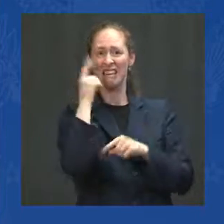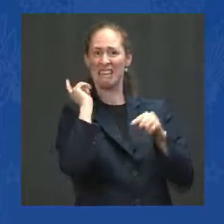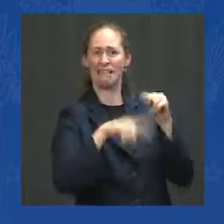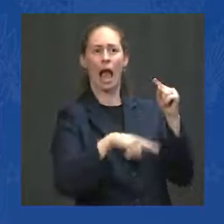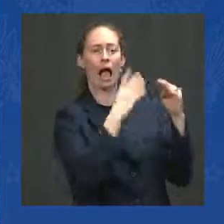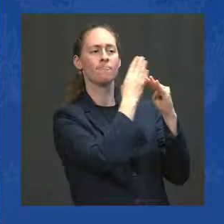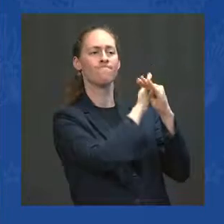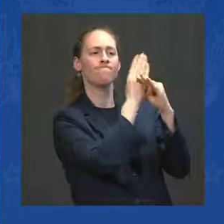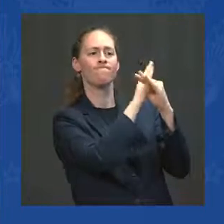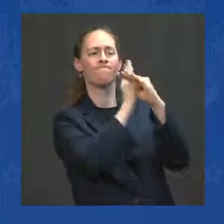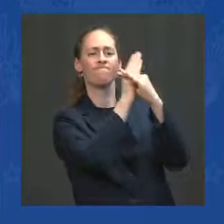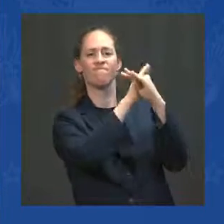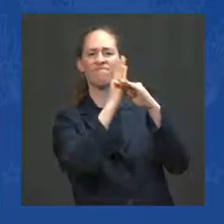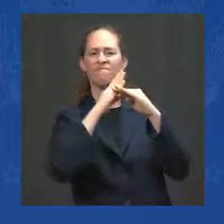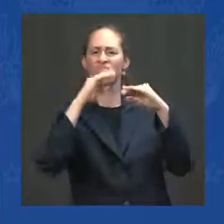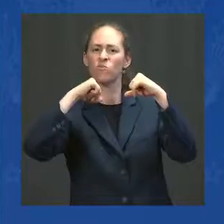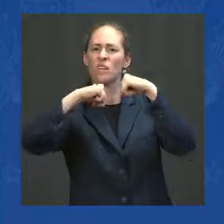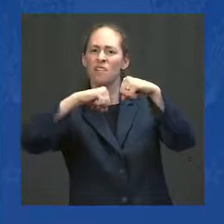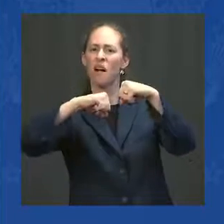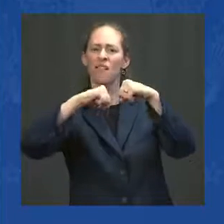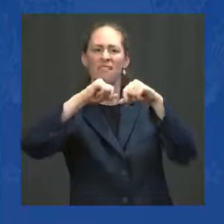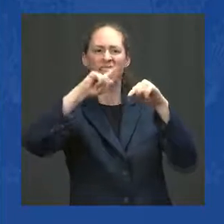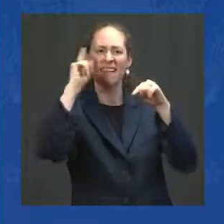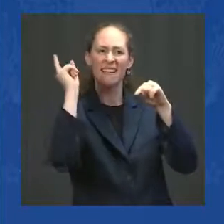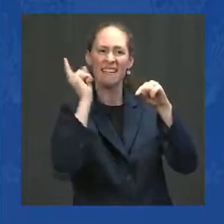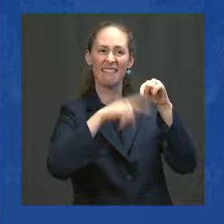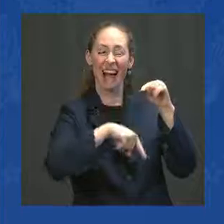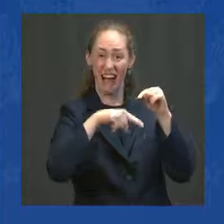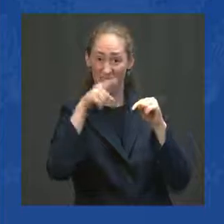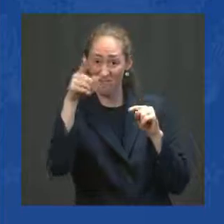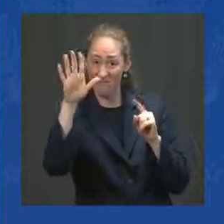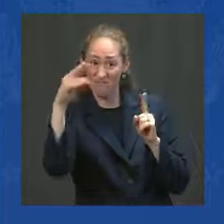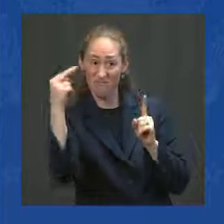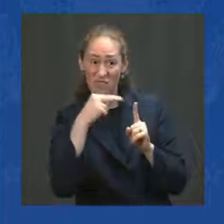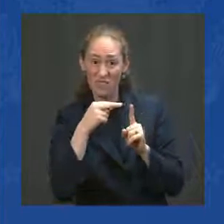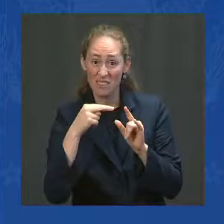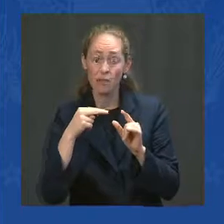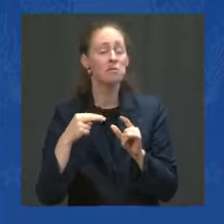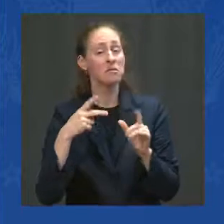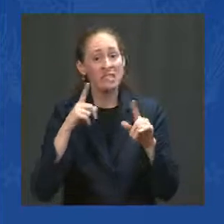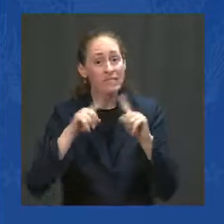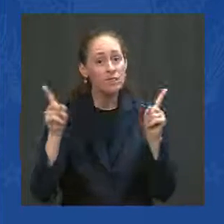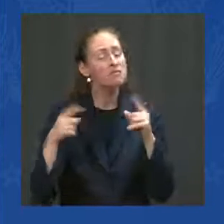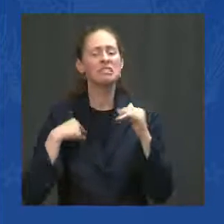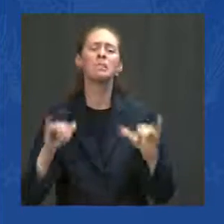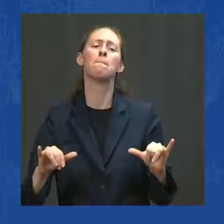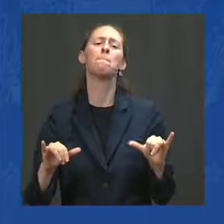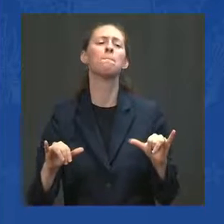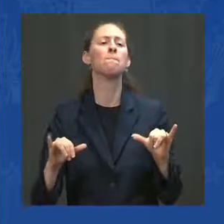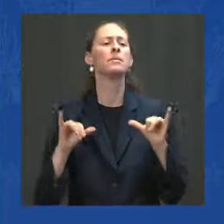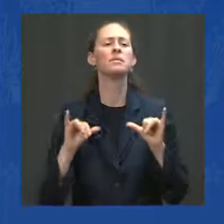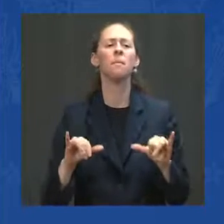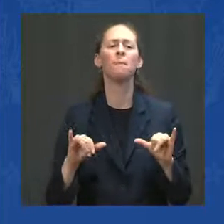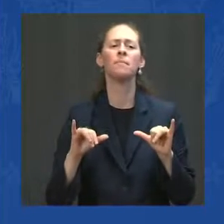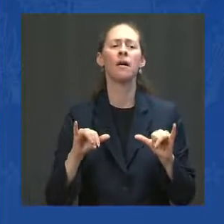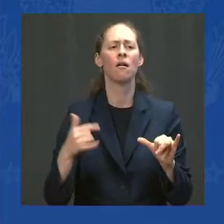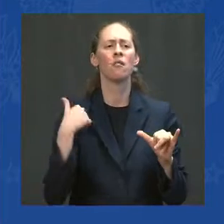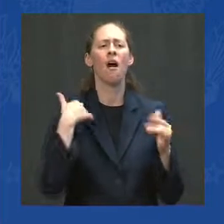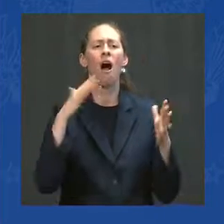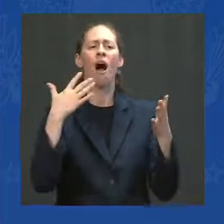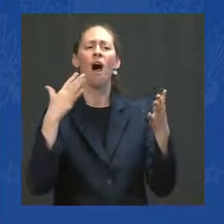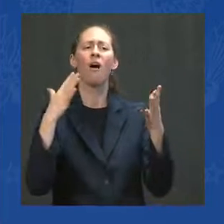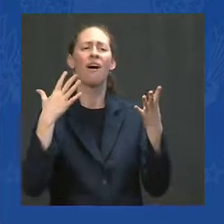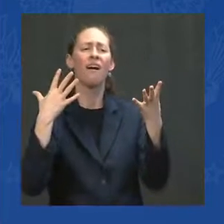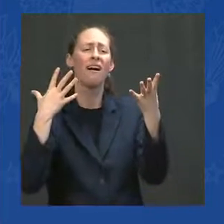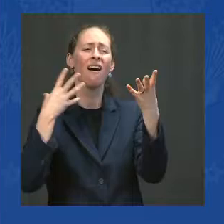troops changed at all? No. Look, we spent over $1 trillion over 20